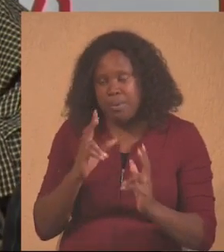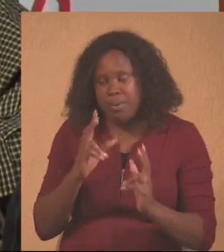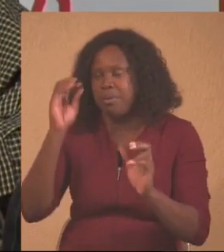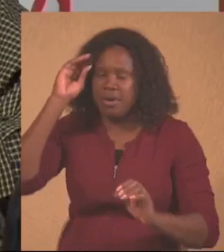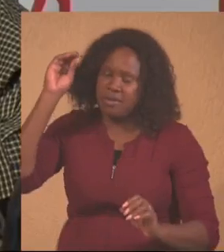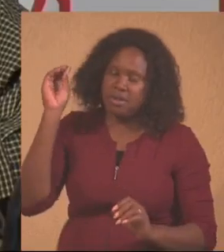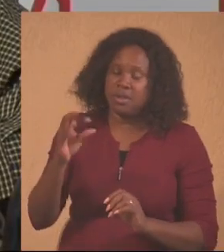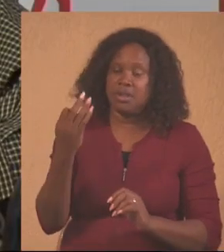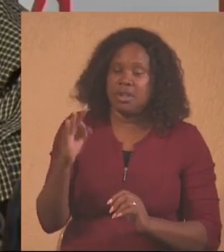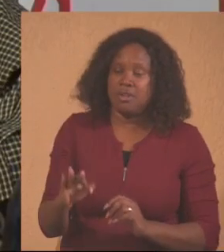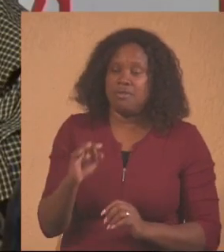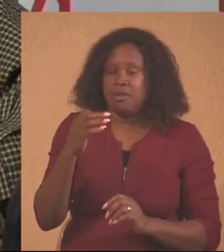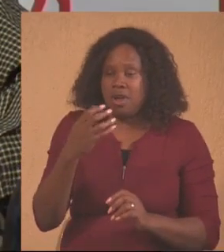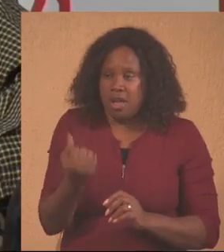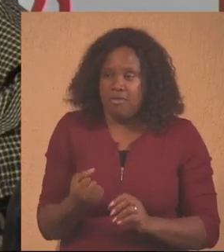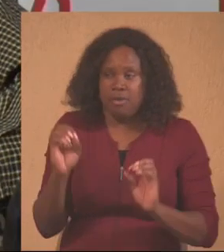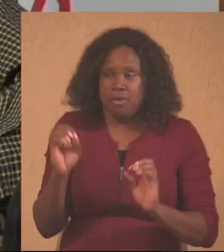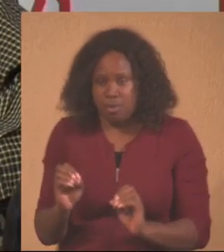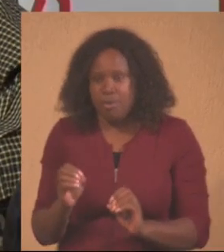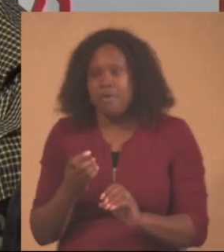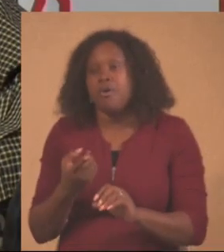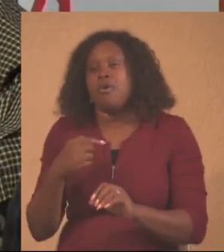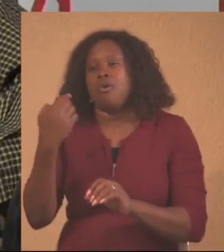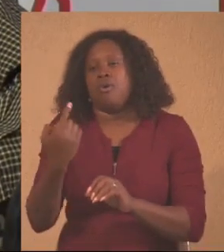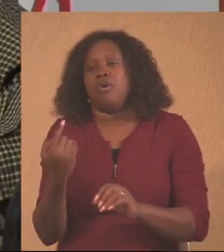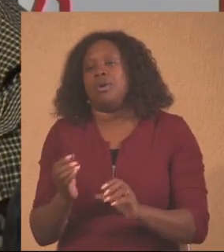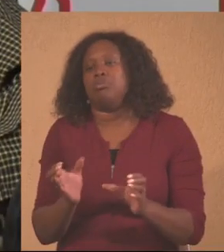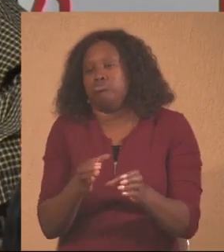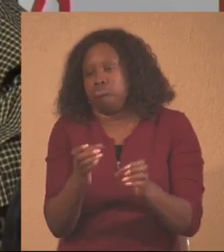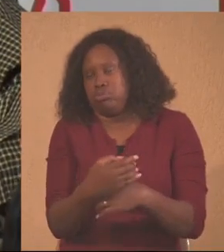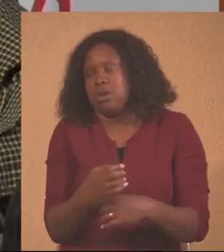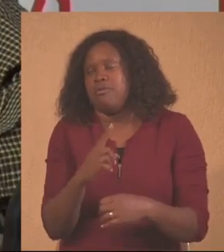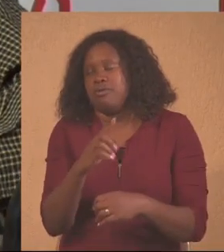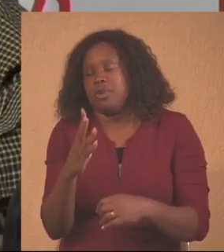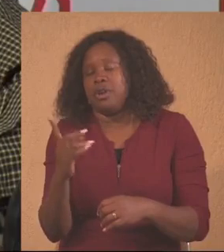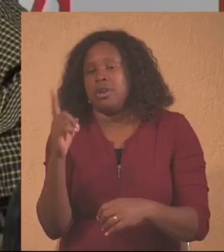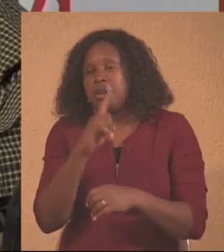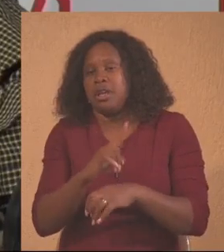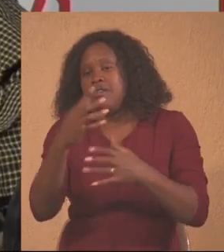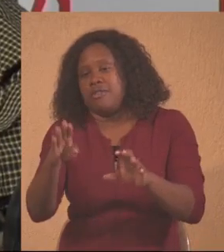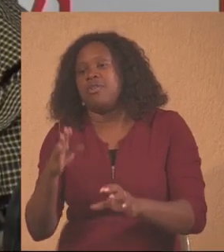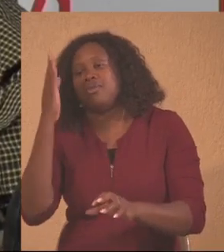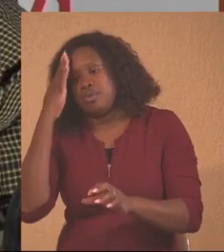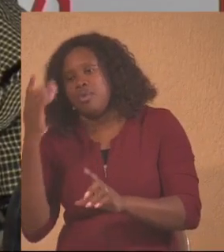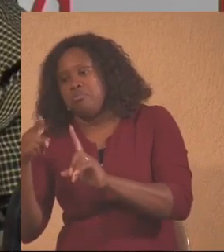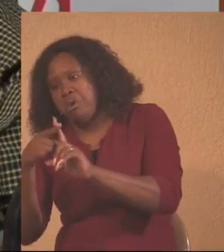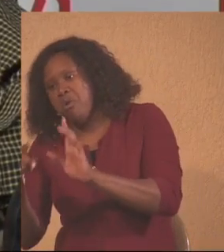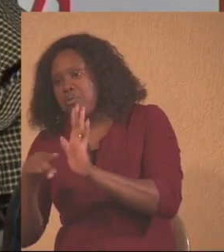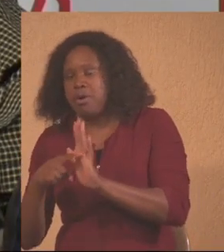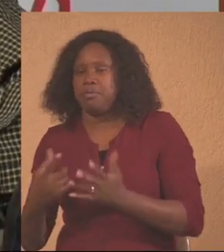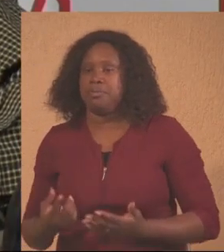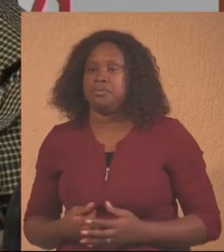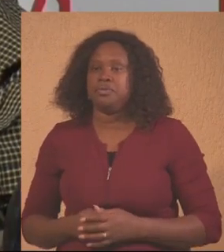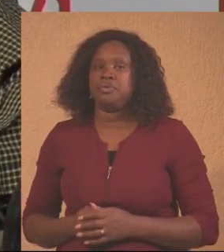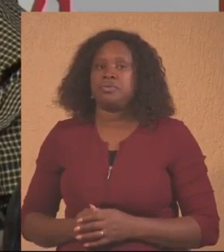decide, you run away. That should be dealt with. With these regulations, as we see,